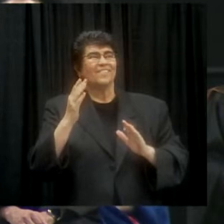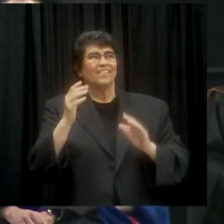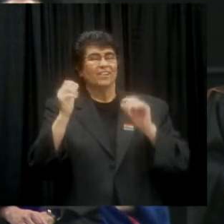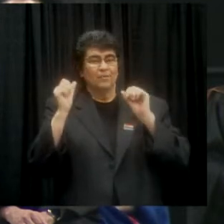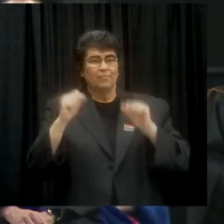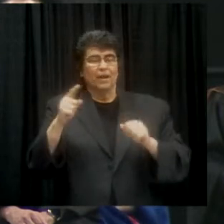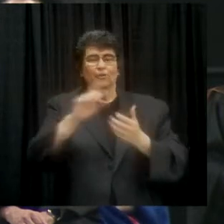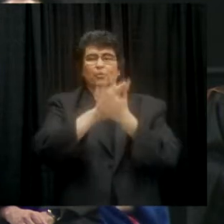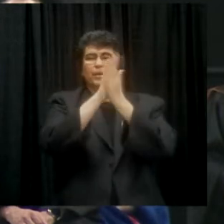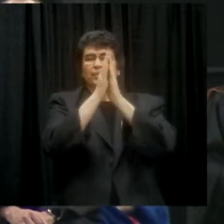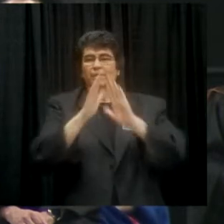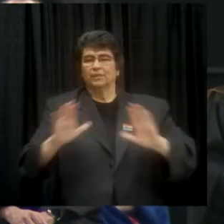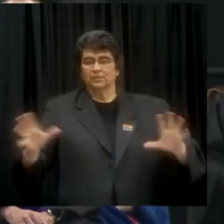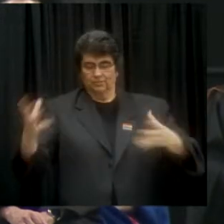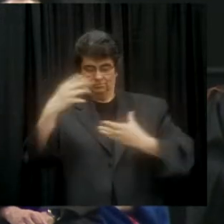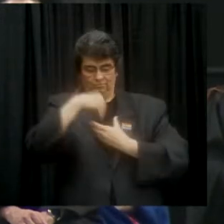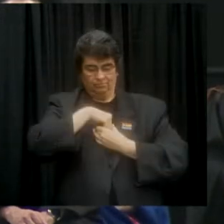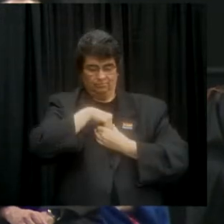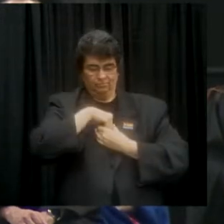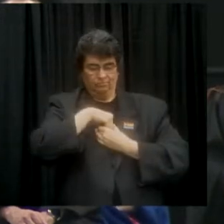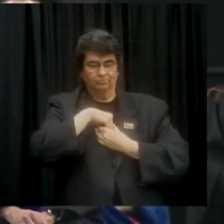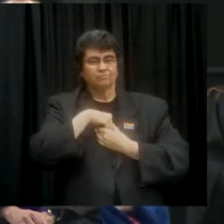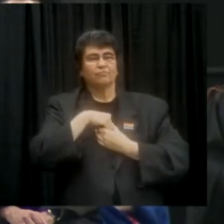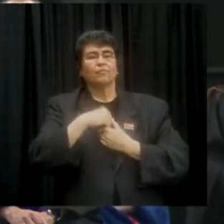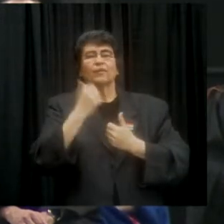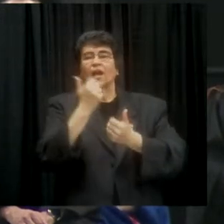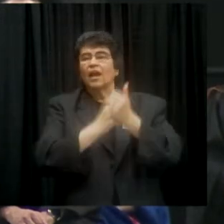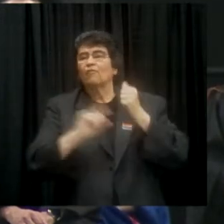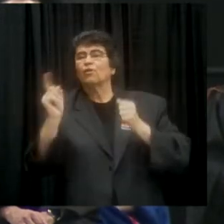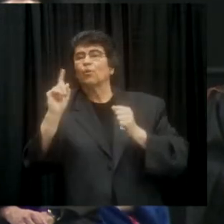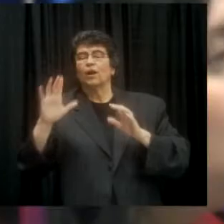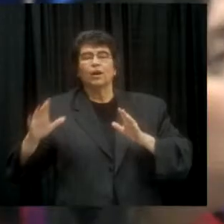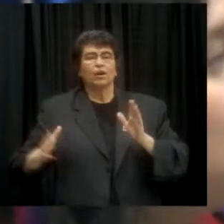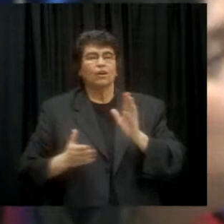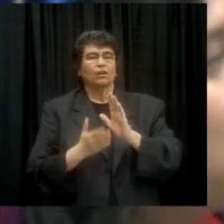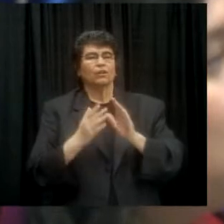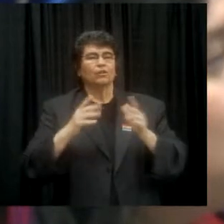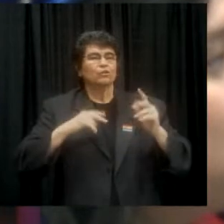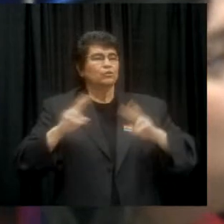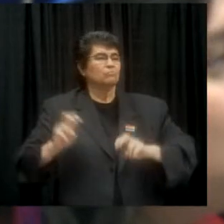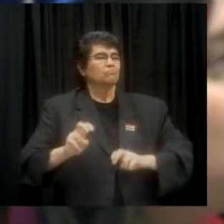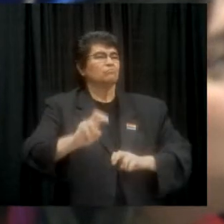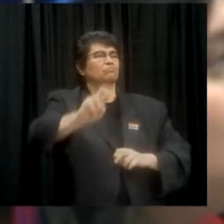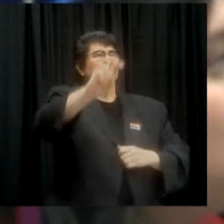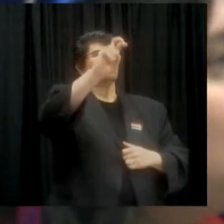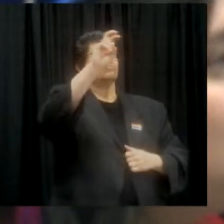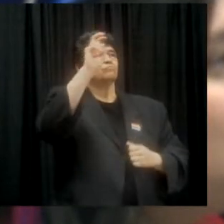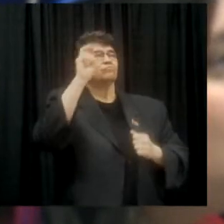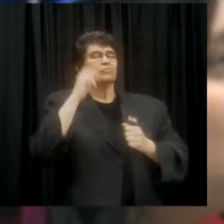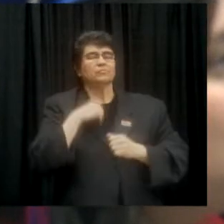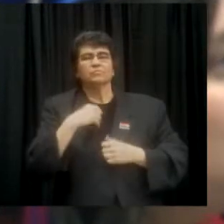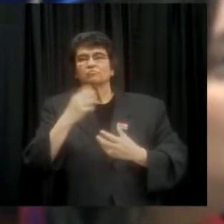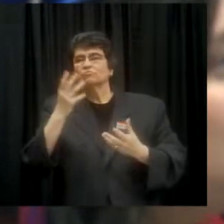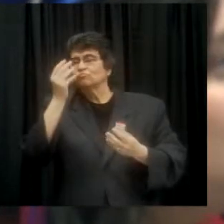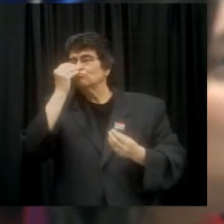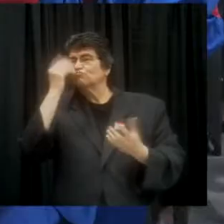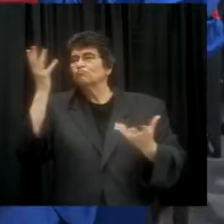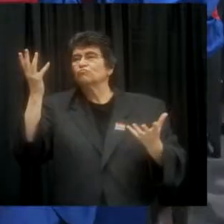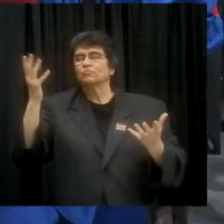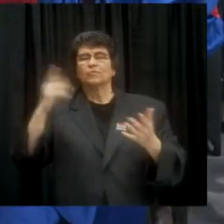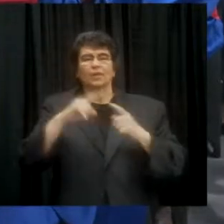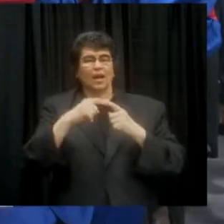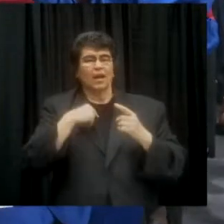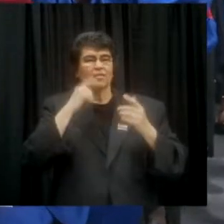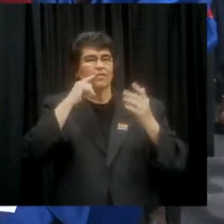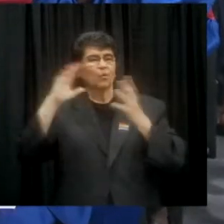may you be at peace. Everywhere you go, may your cares be few, and may the soft winds